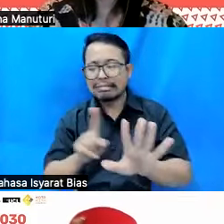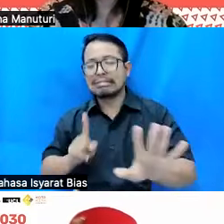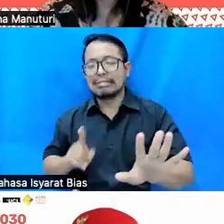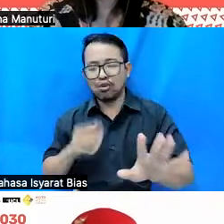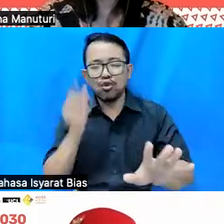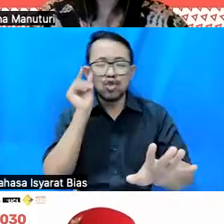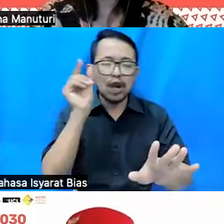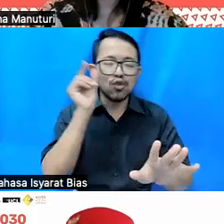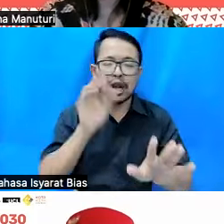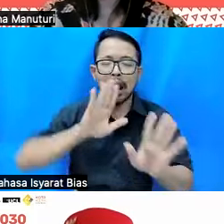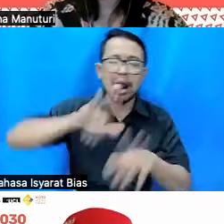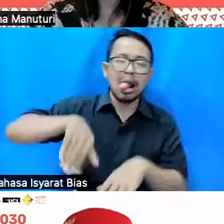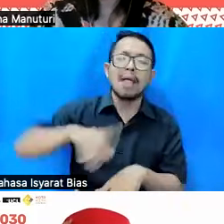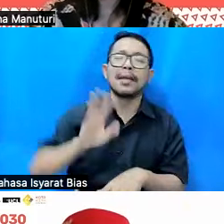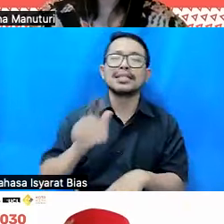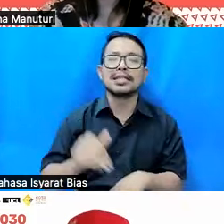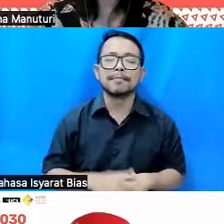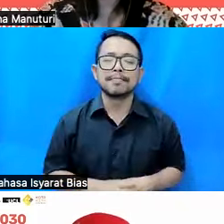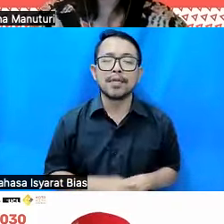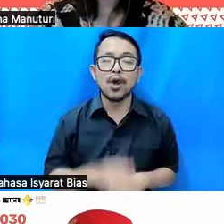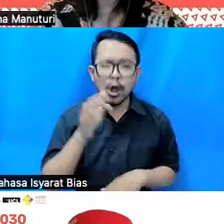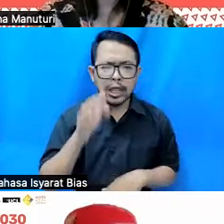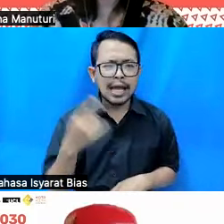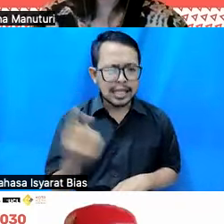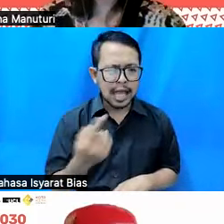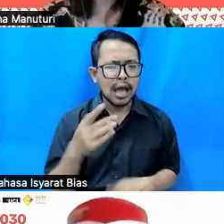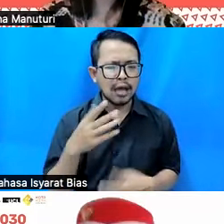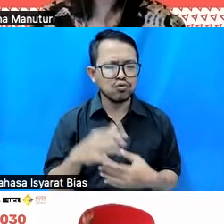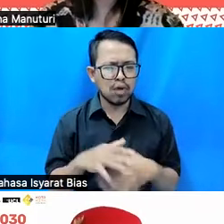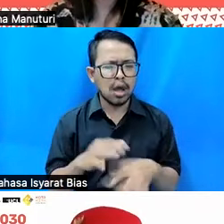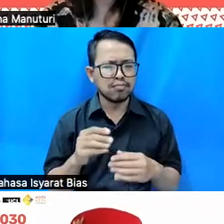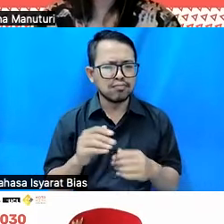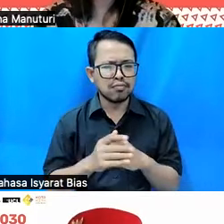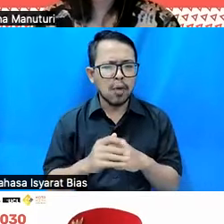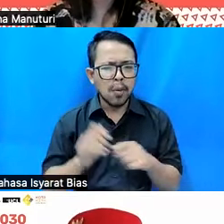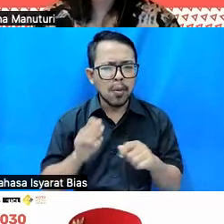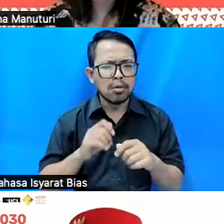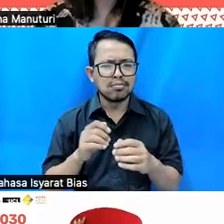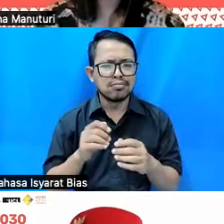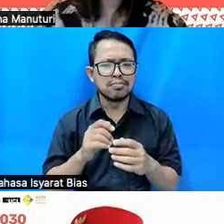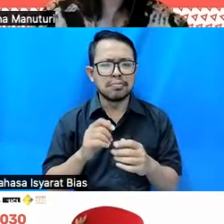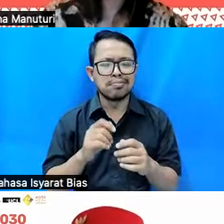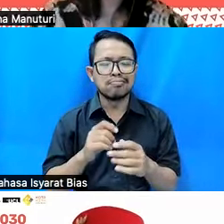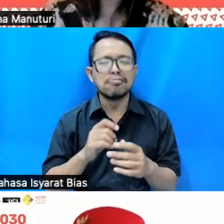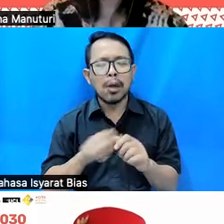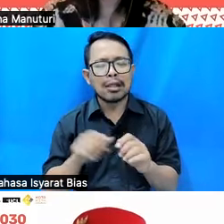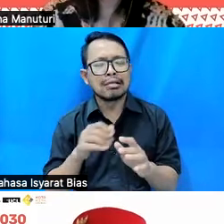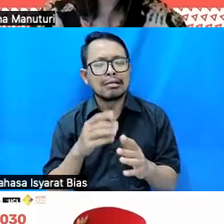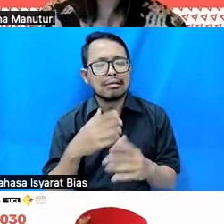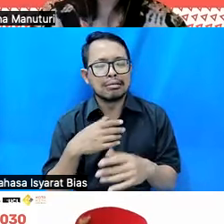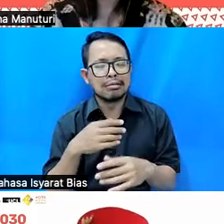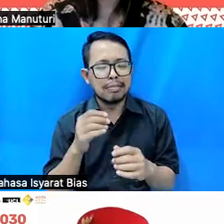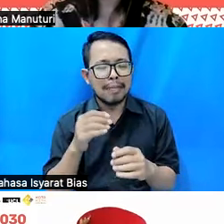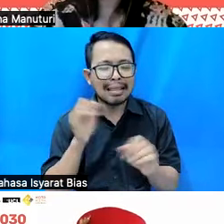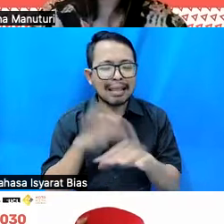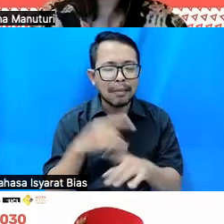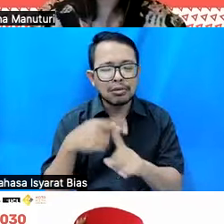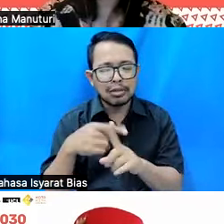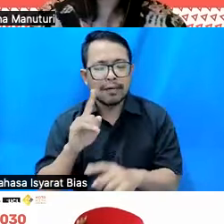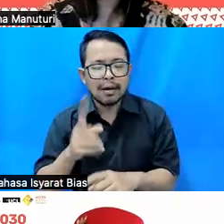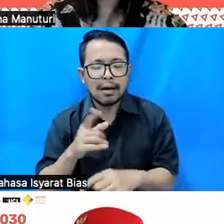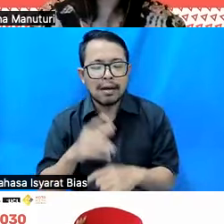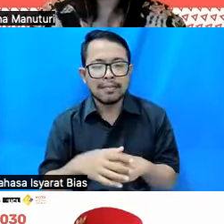some city residents whose aspirations have not been accommodated. Now, Kota Kita has conducted good practices by